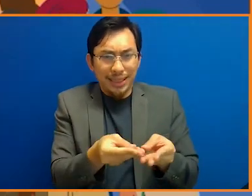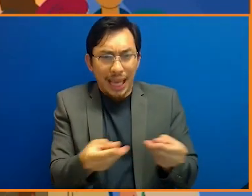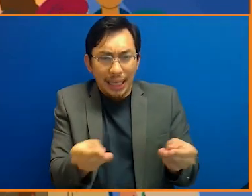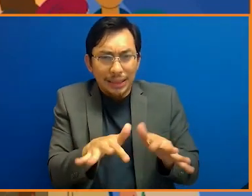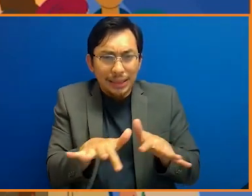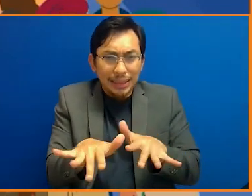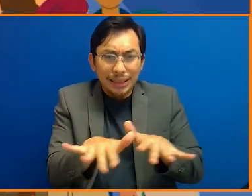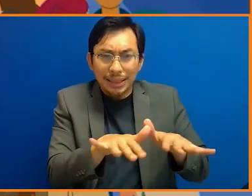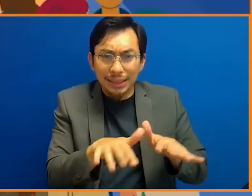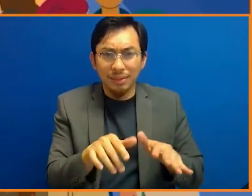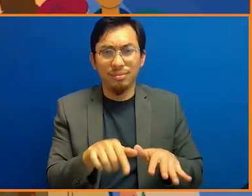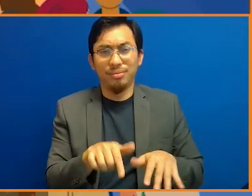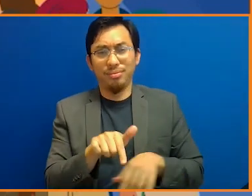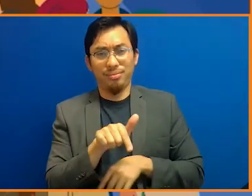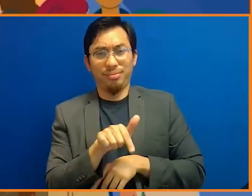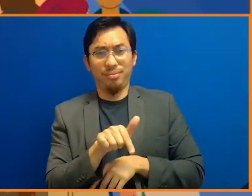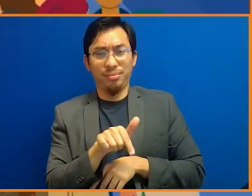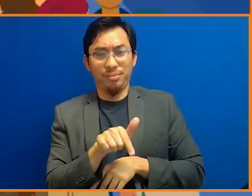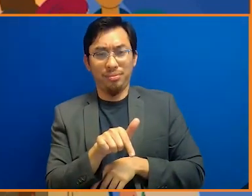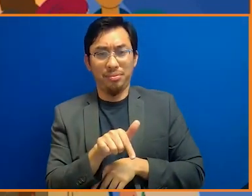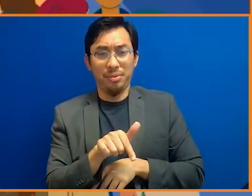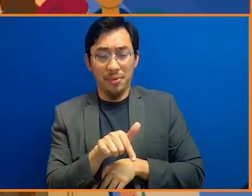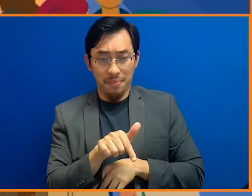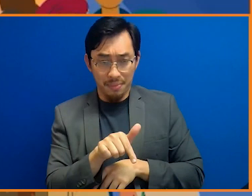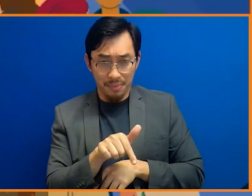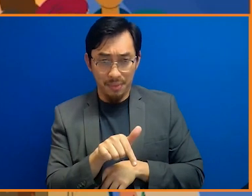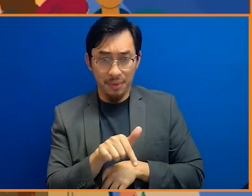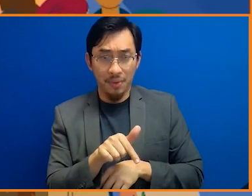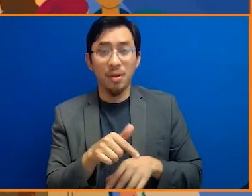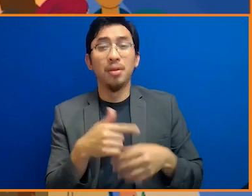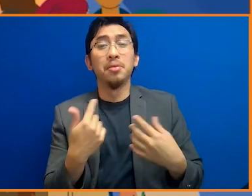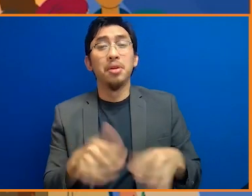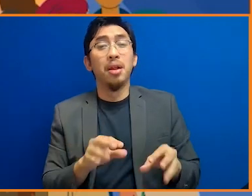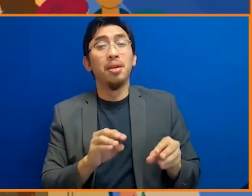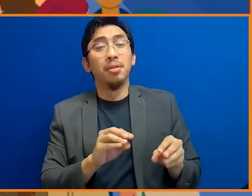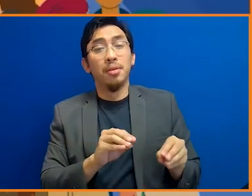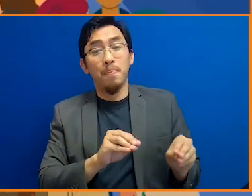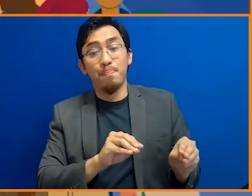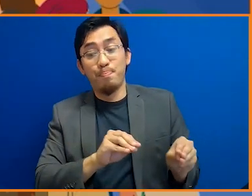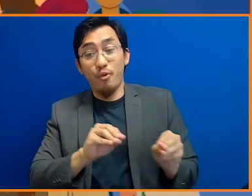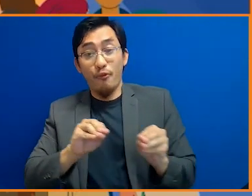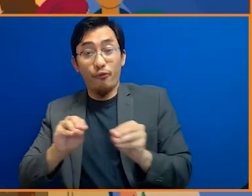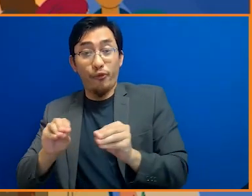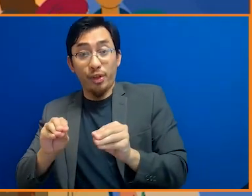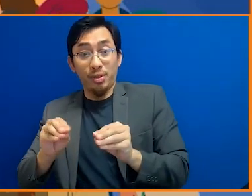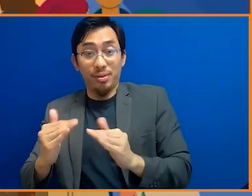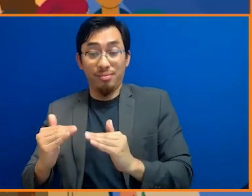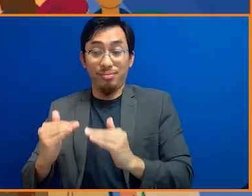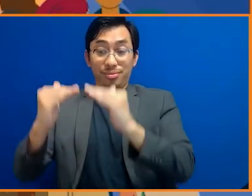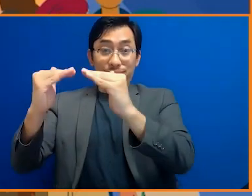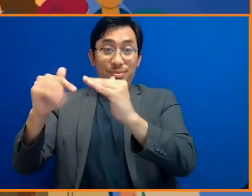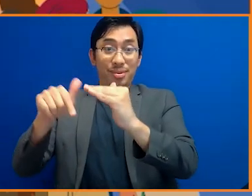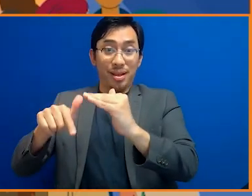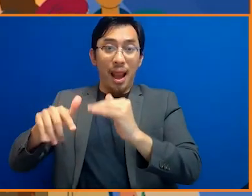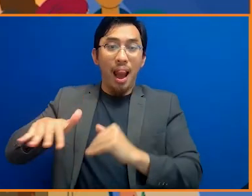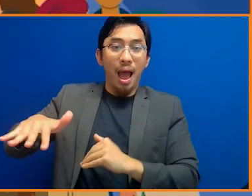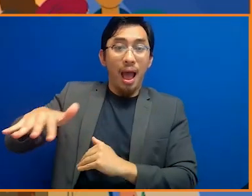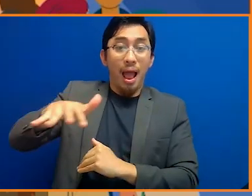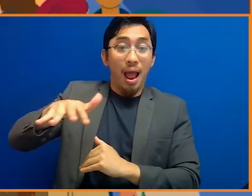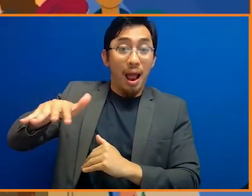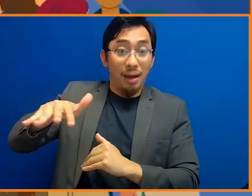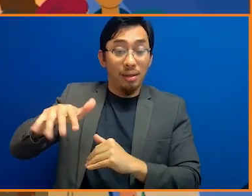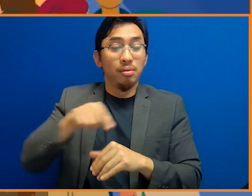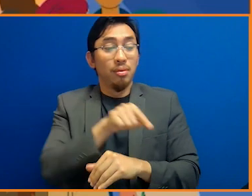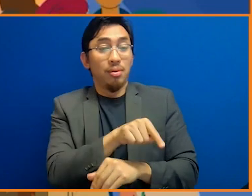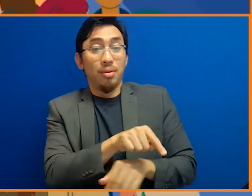the sandy beach area, and then they set back the area of the seawall, so